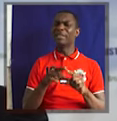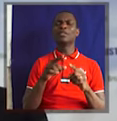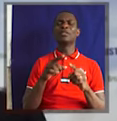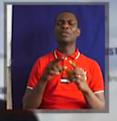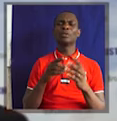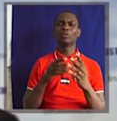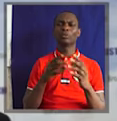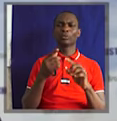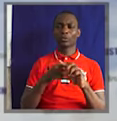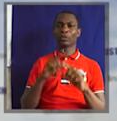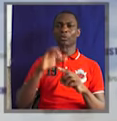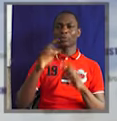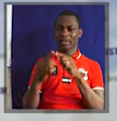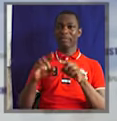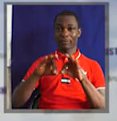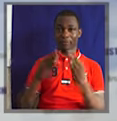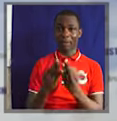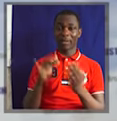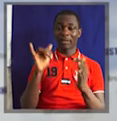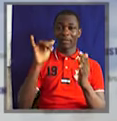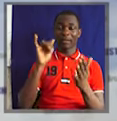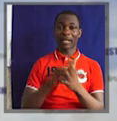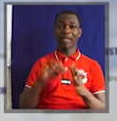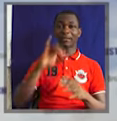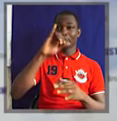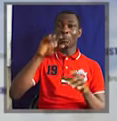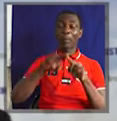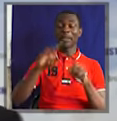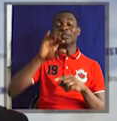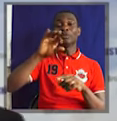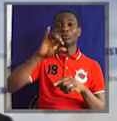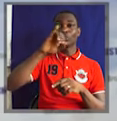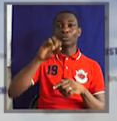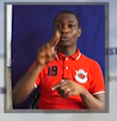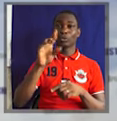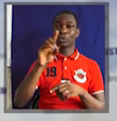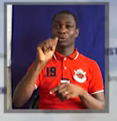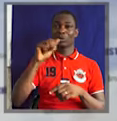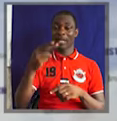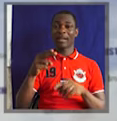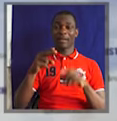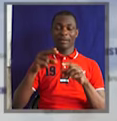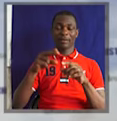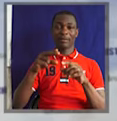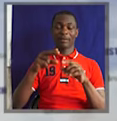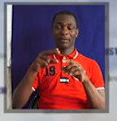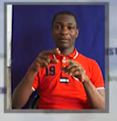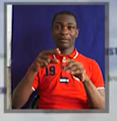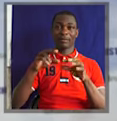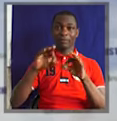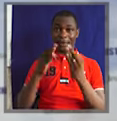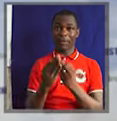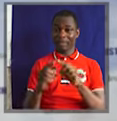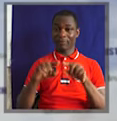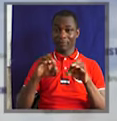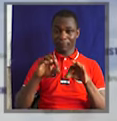particular tribe, the tribe of Judah, Awurade Yesu Christo efri mu bae no. There was a